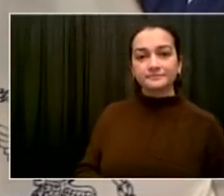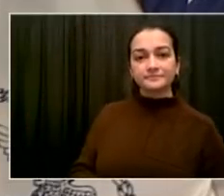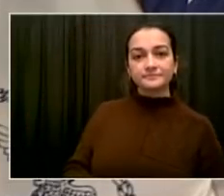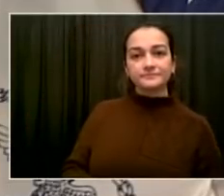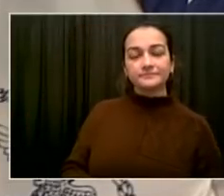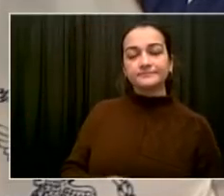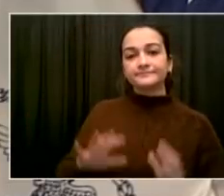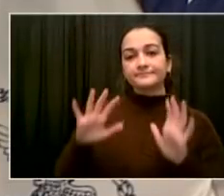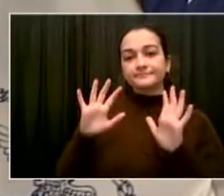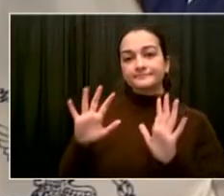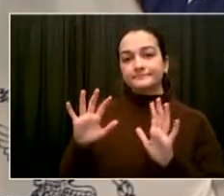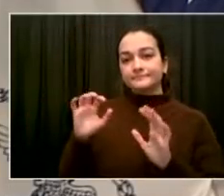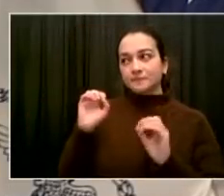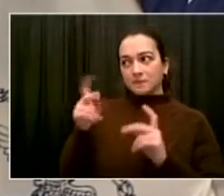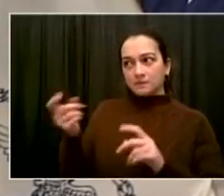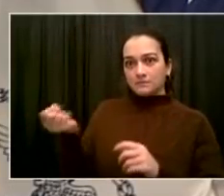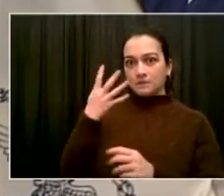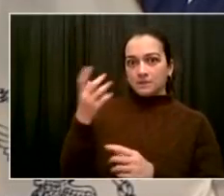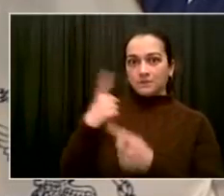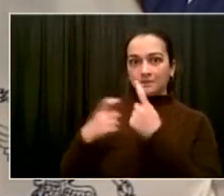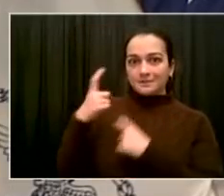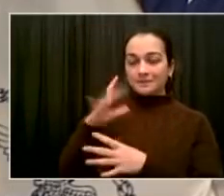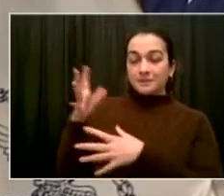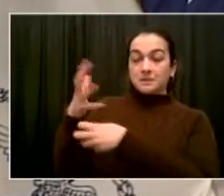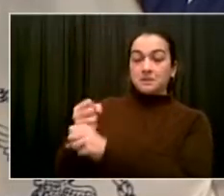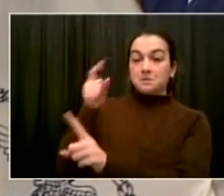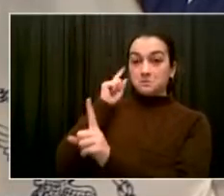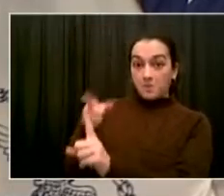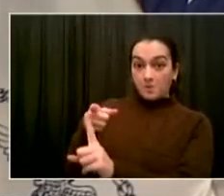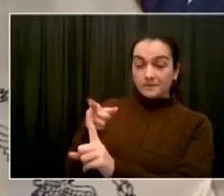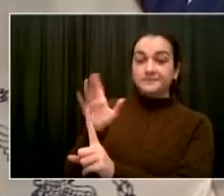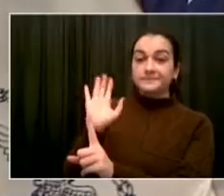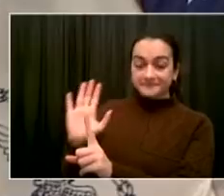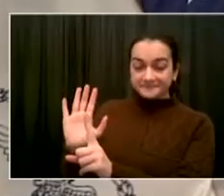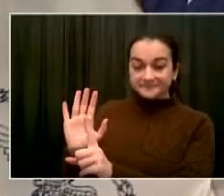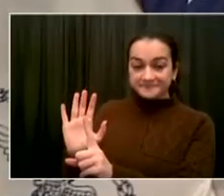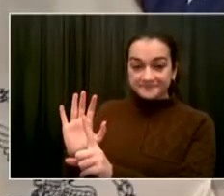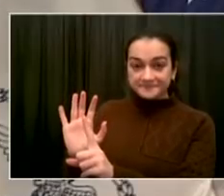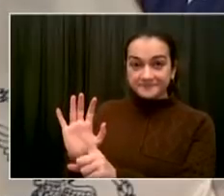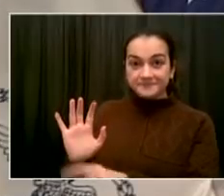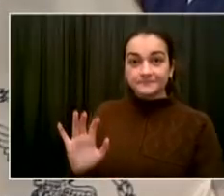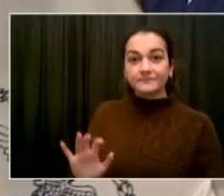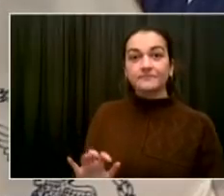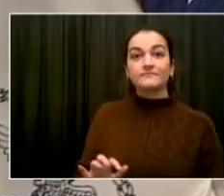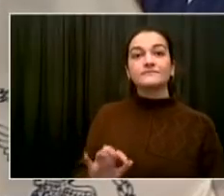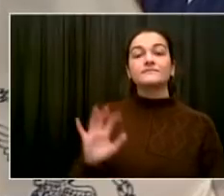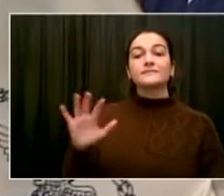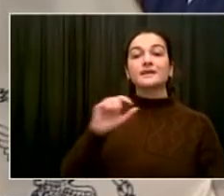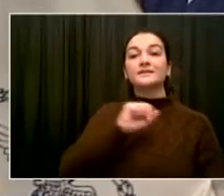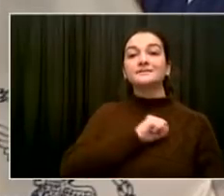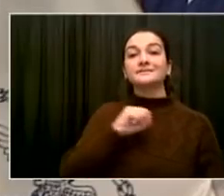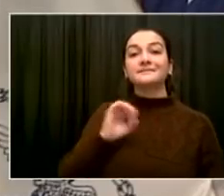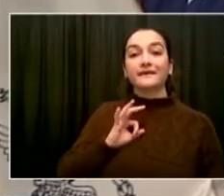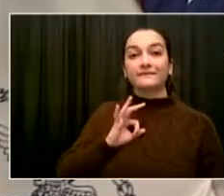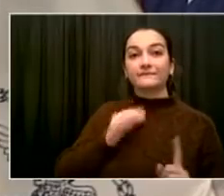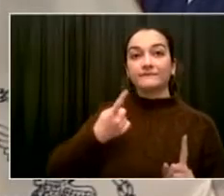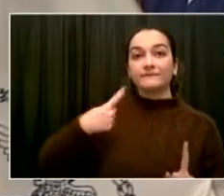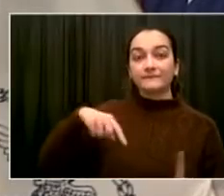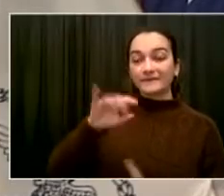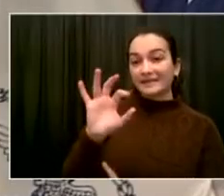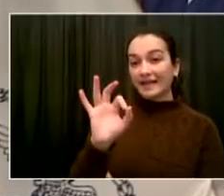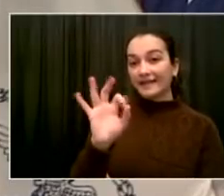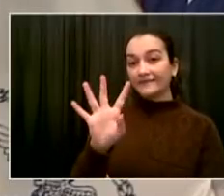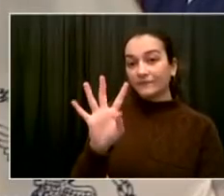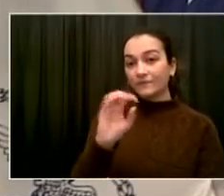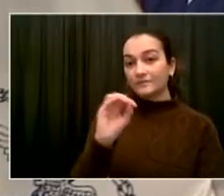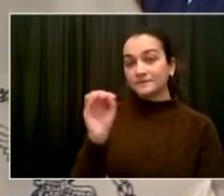all, this is a workforce that's 94% vaccinated, and that makes a huge difference here. And